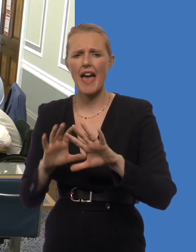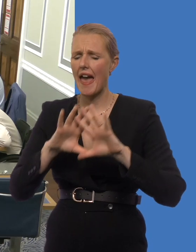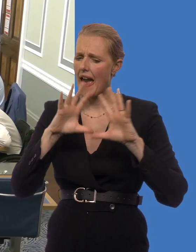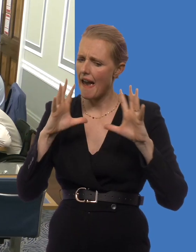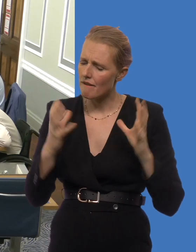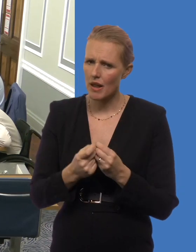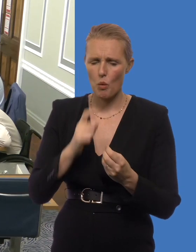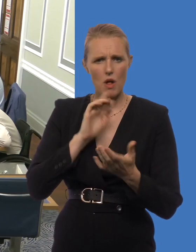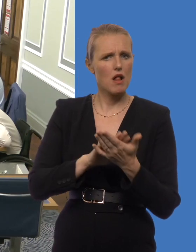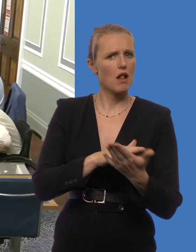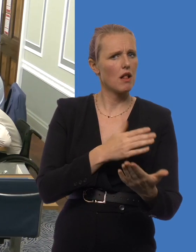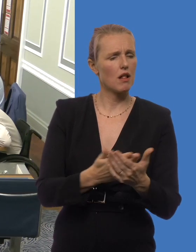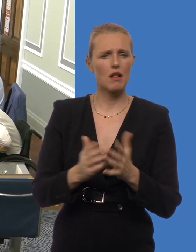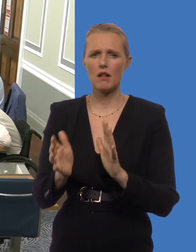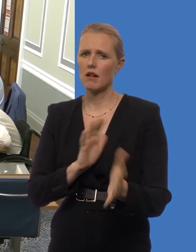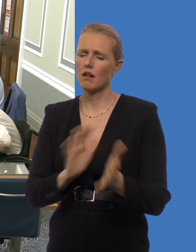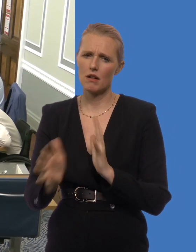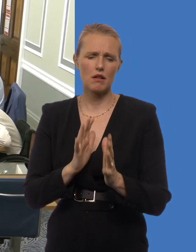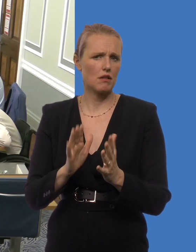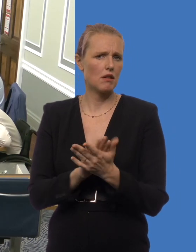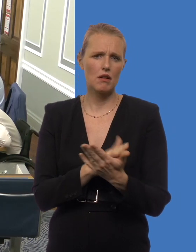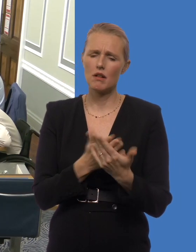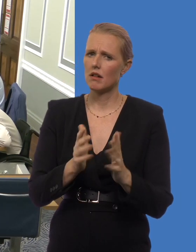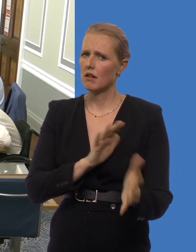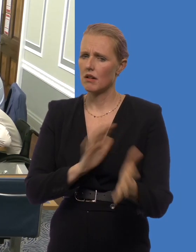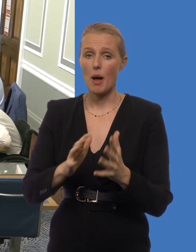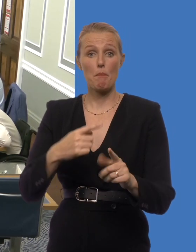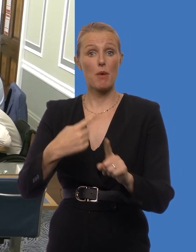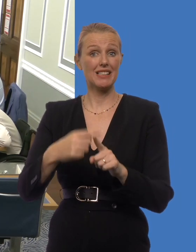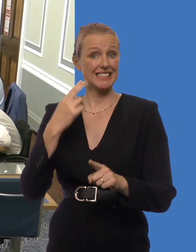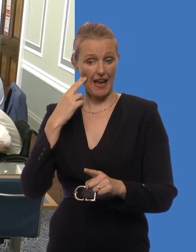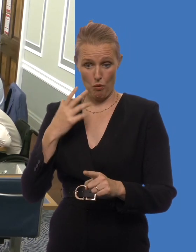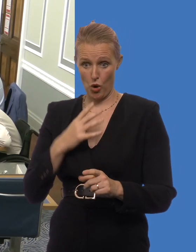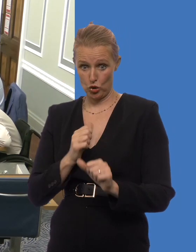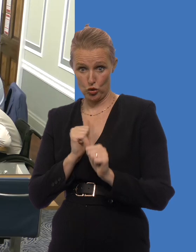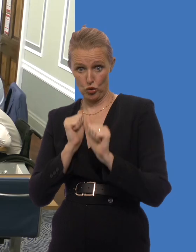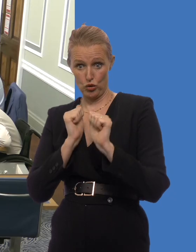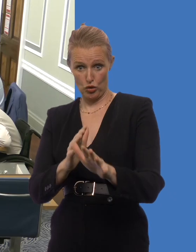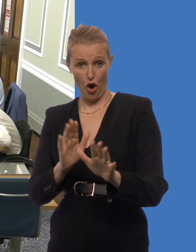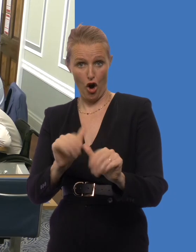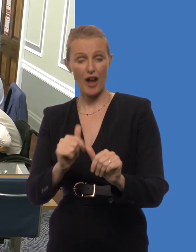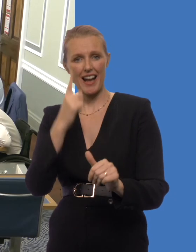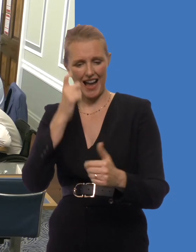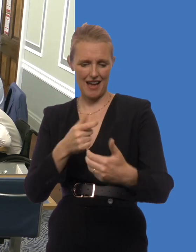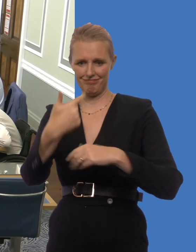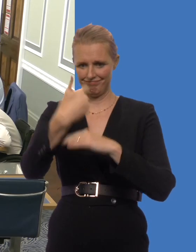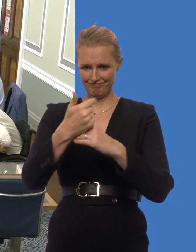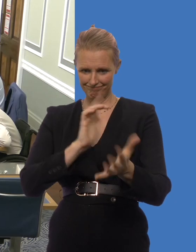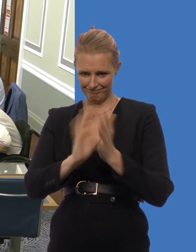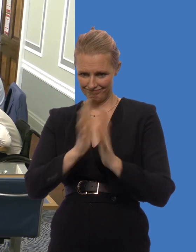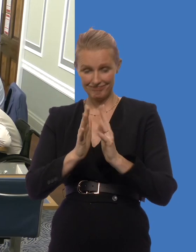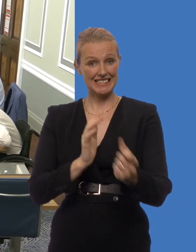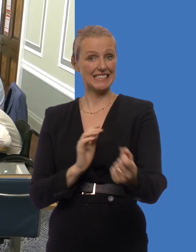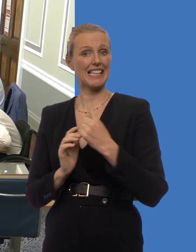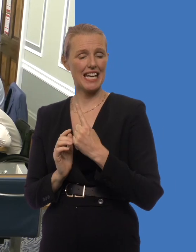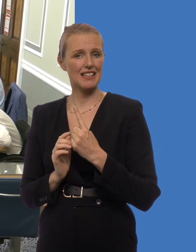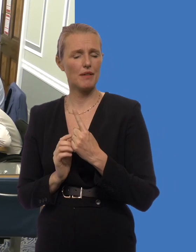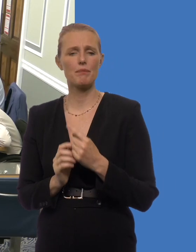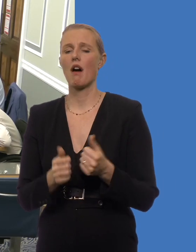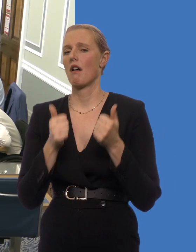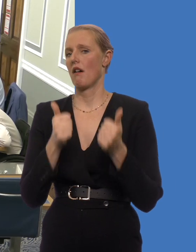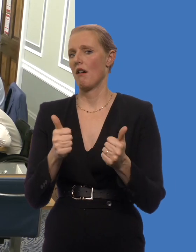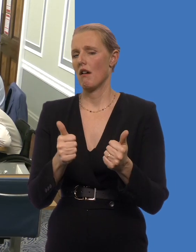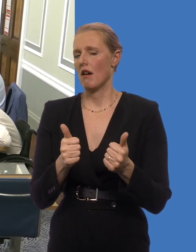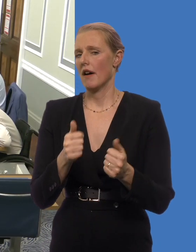be an option to record evidence and send it by video. That's superb. No, to be honest,